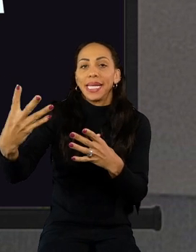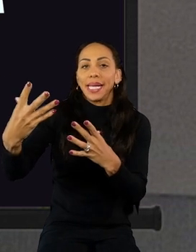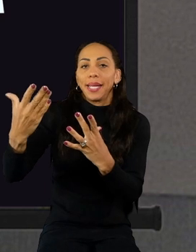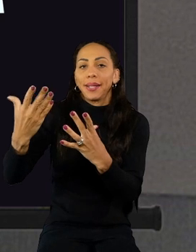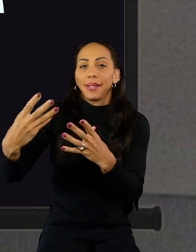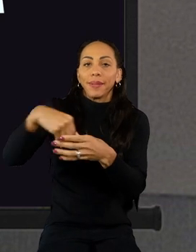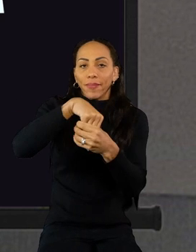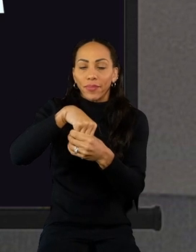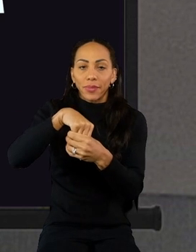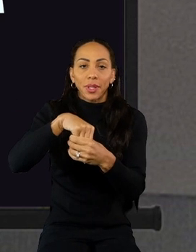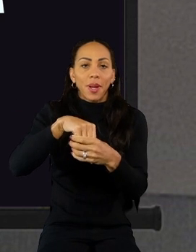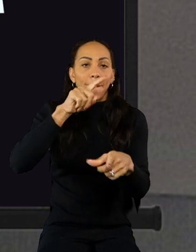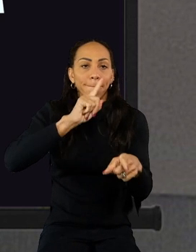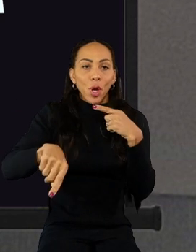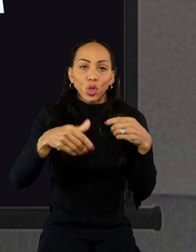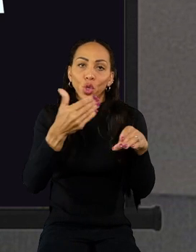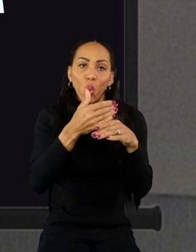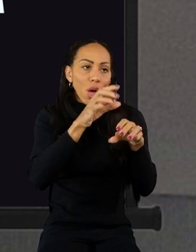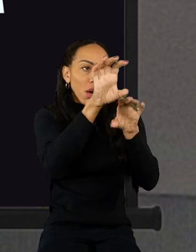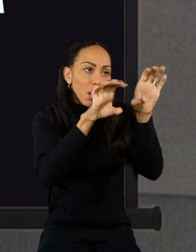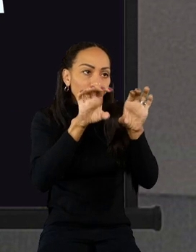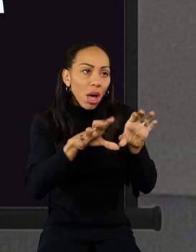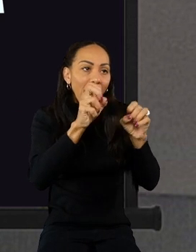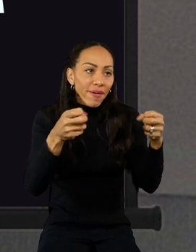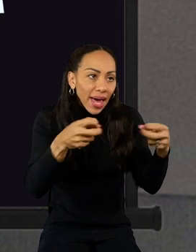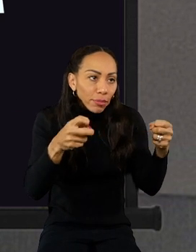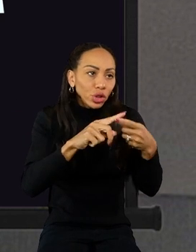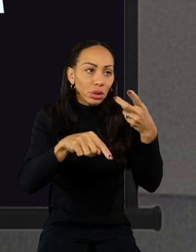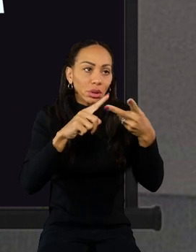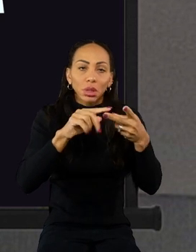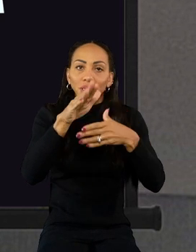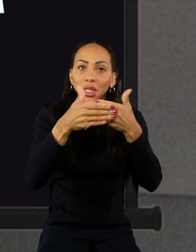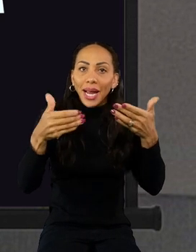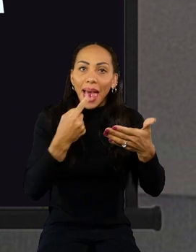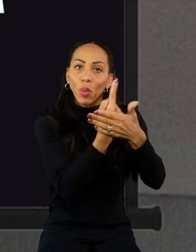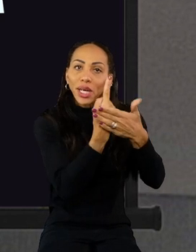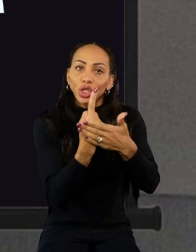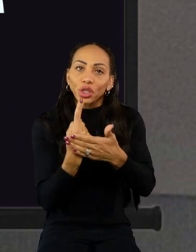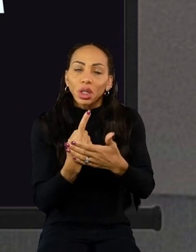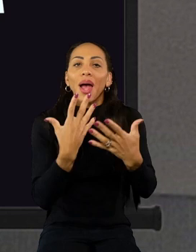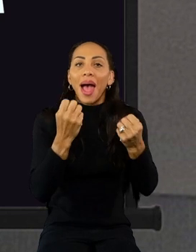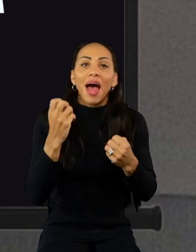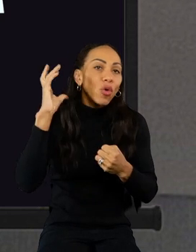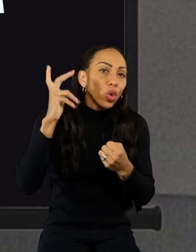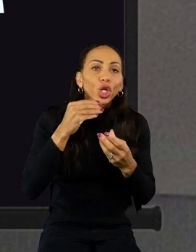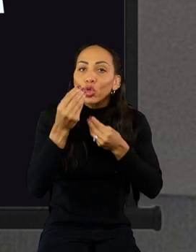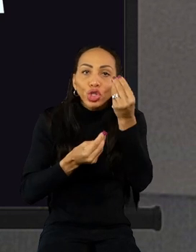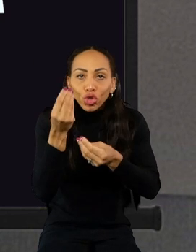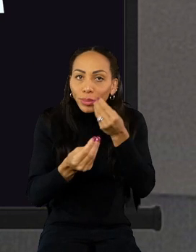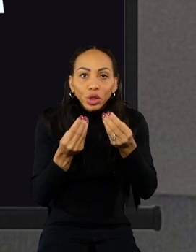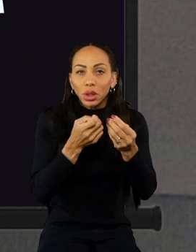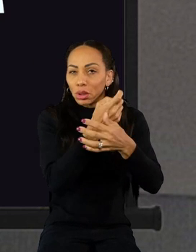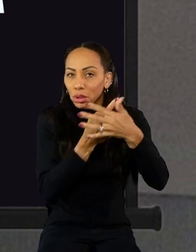them. So some of them have embedded captions. Most of them have sign language